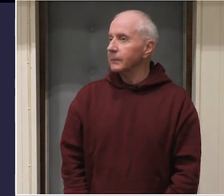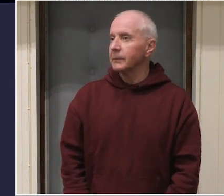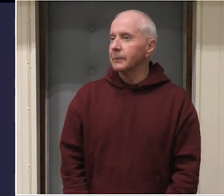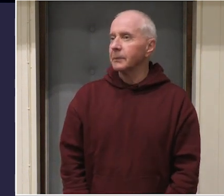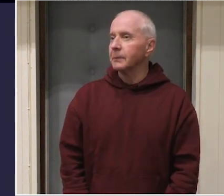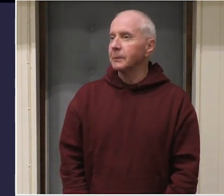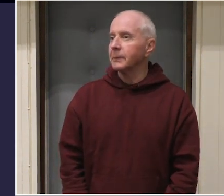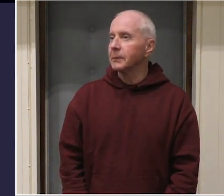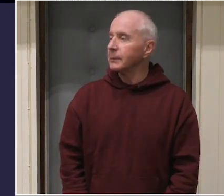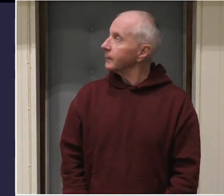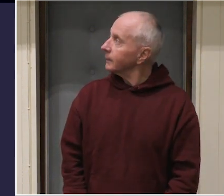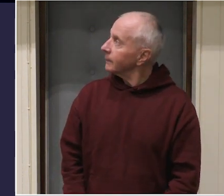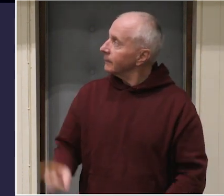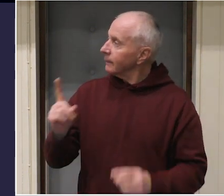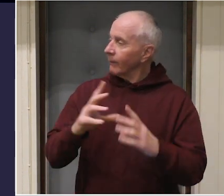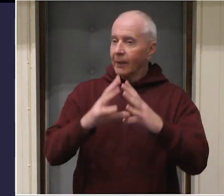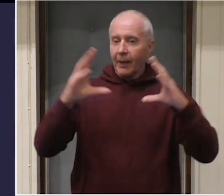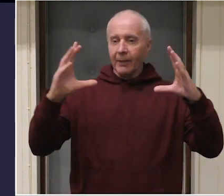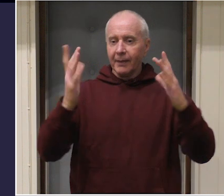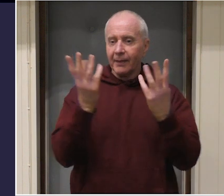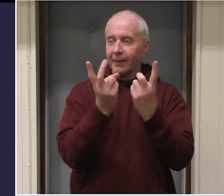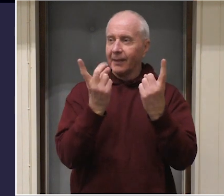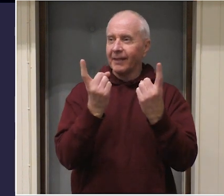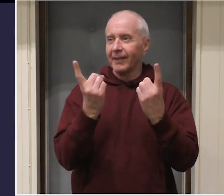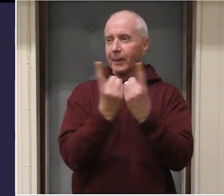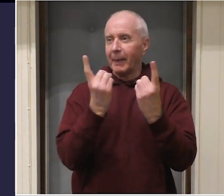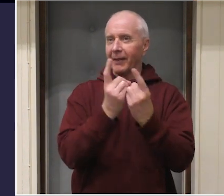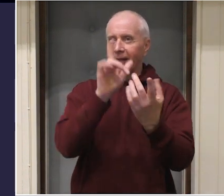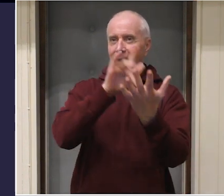Yes? The big thing in the middle? Yes.